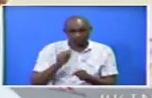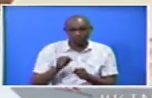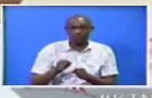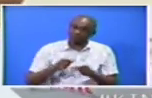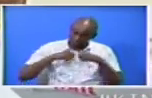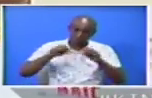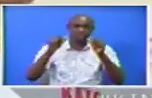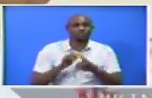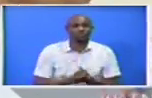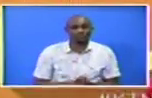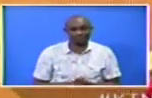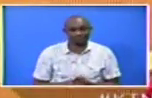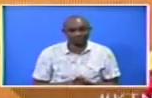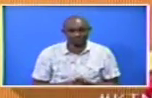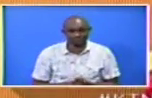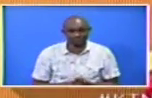one.